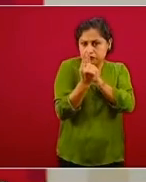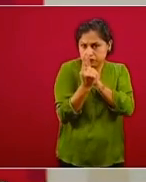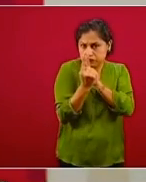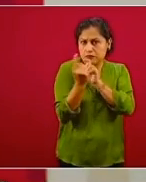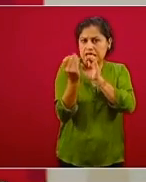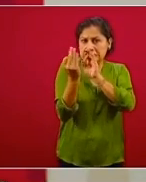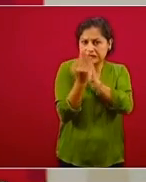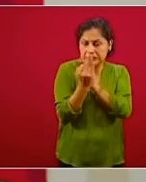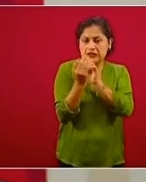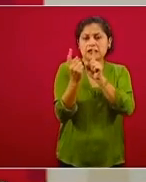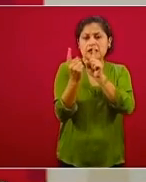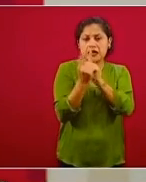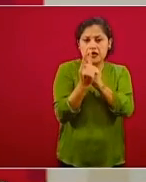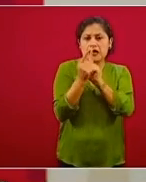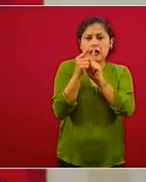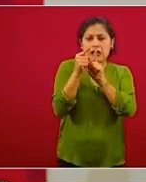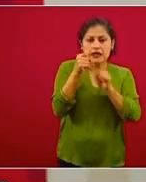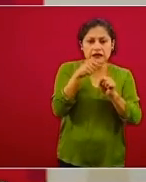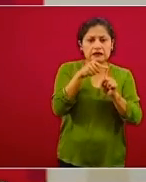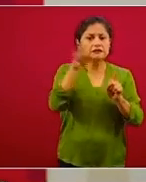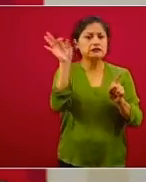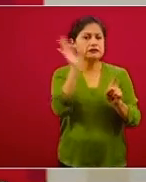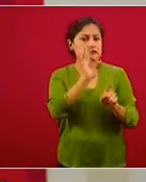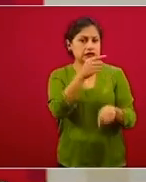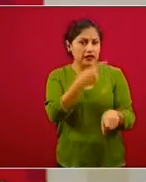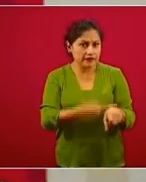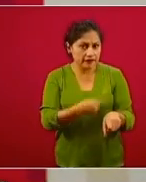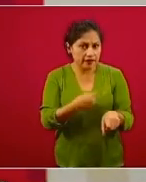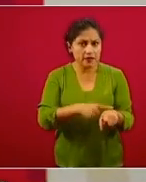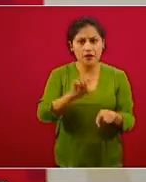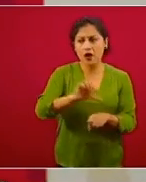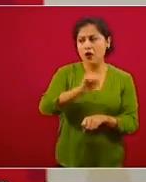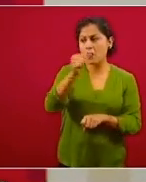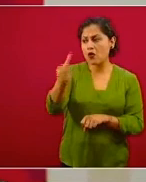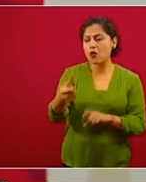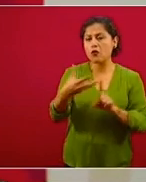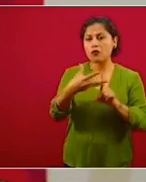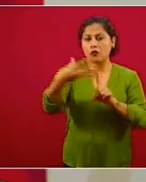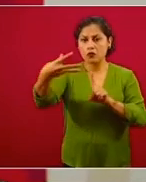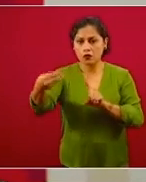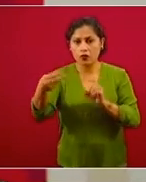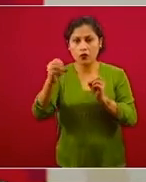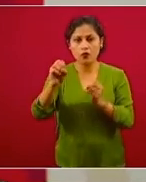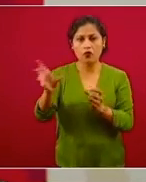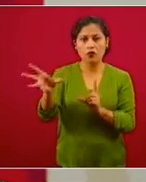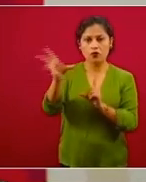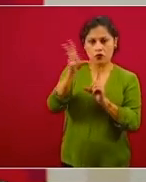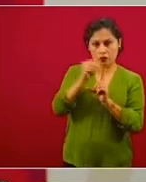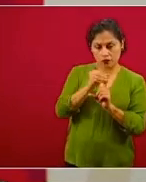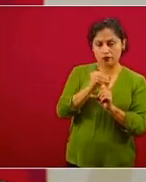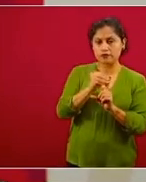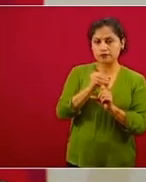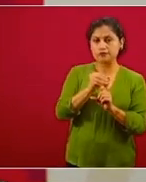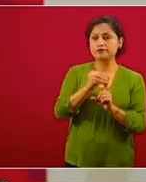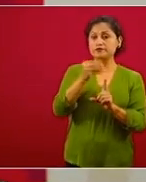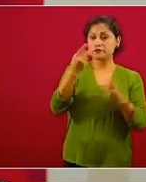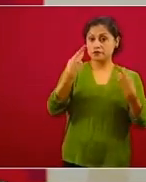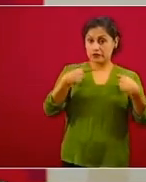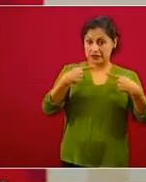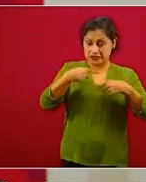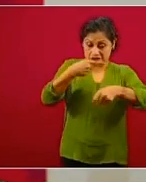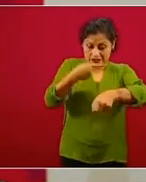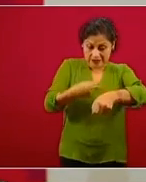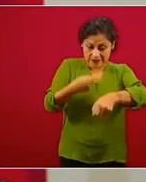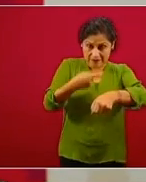to the respiratory tract, and when we are closely talking to someone else, we could, if one of us